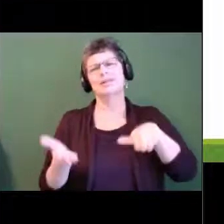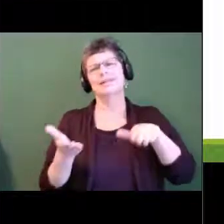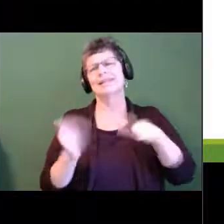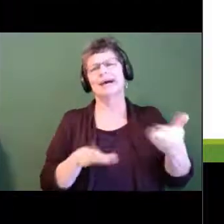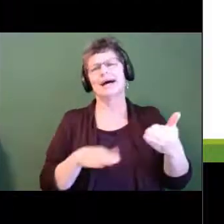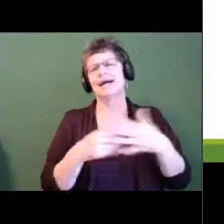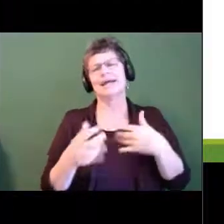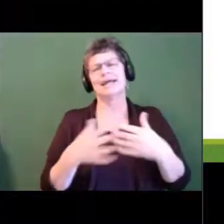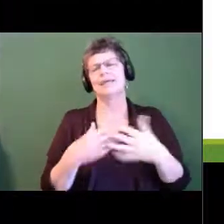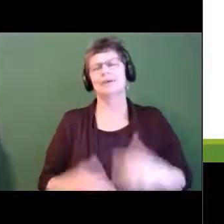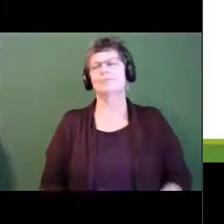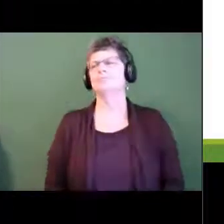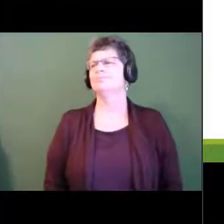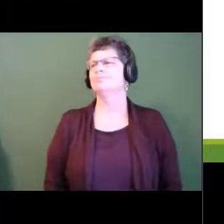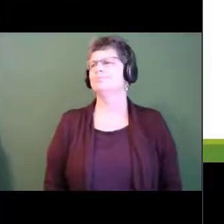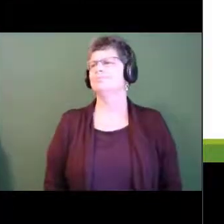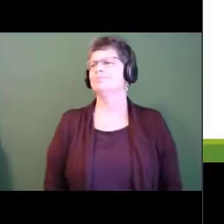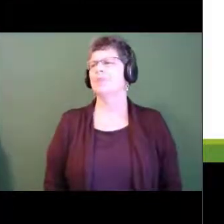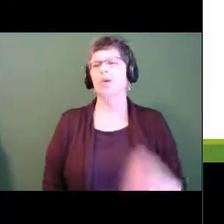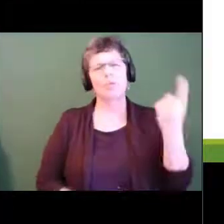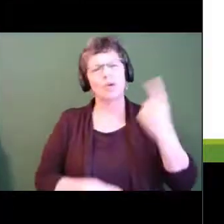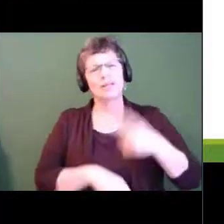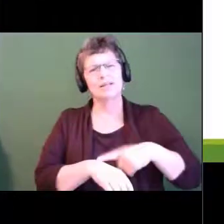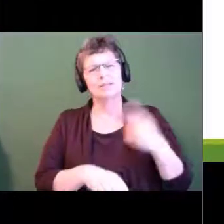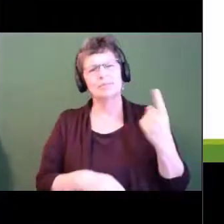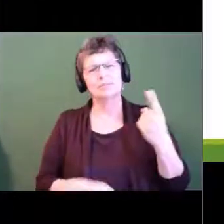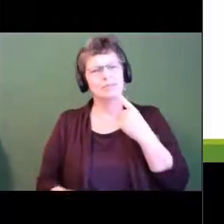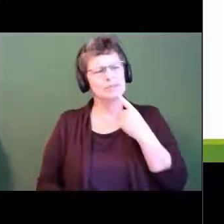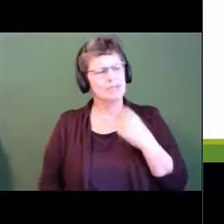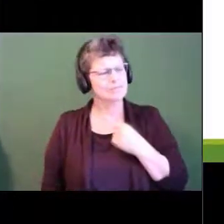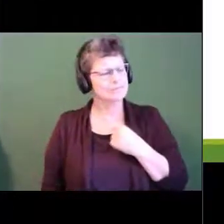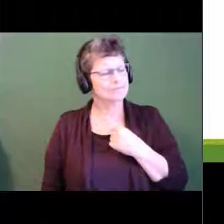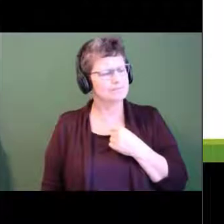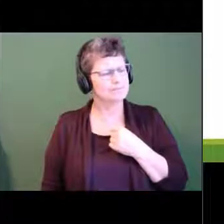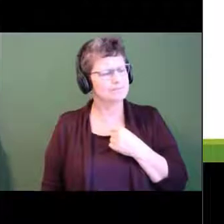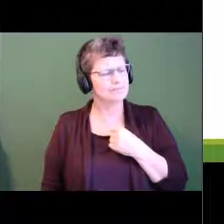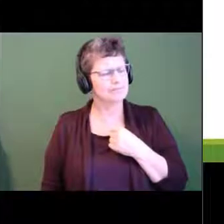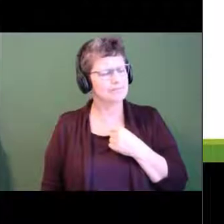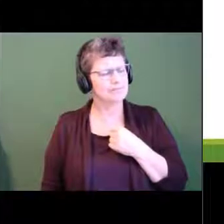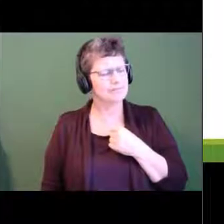forget exactly how it goes, but basically the virus was,